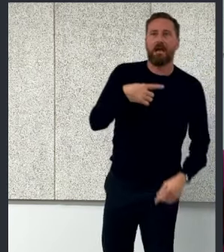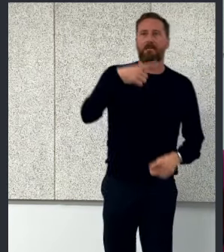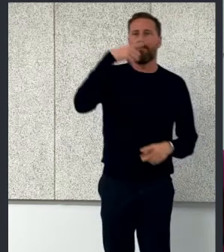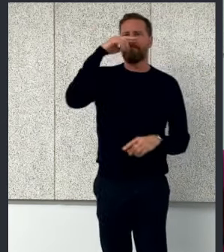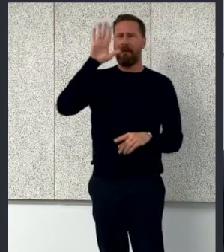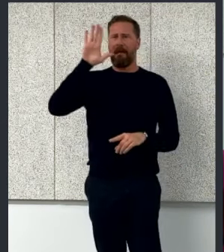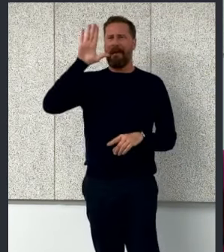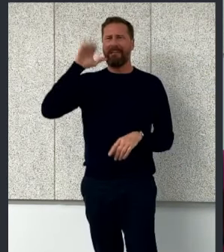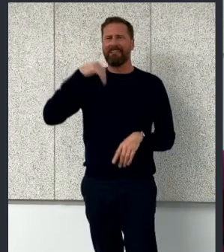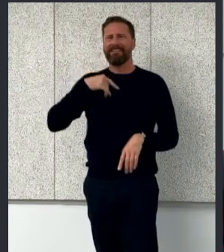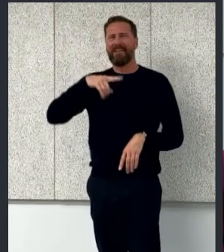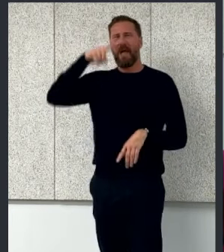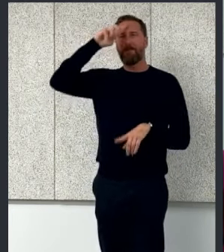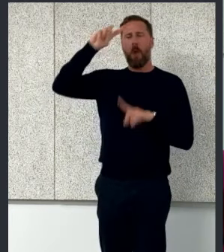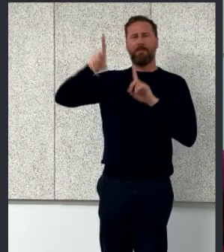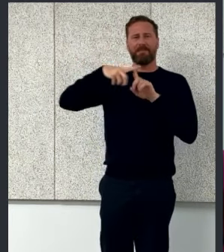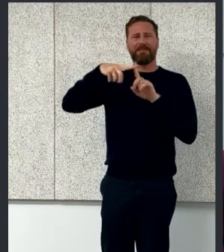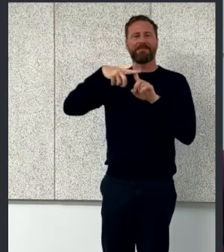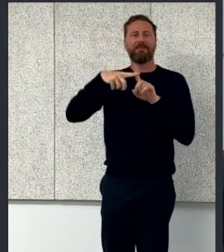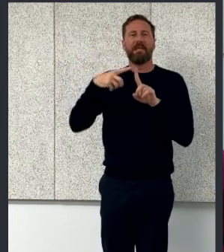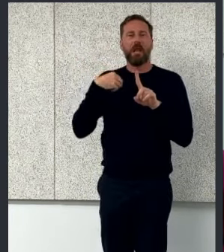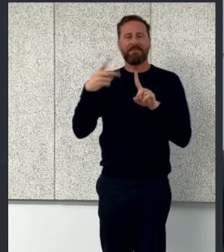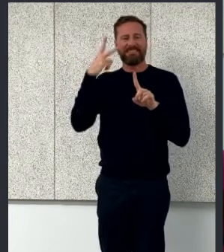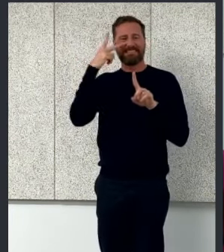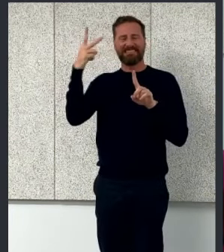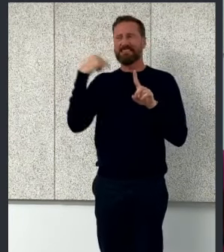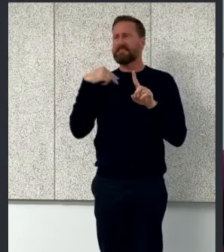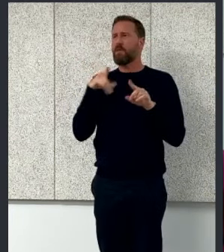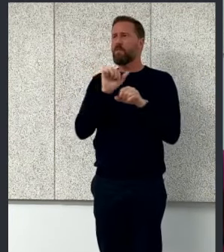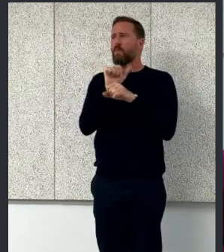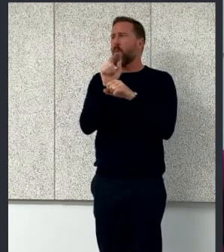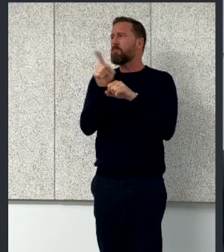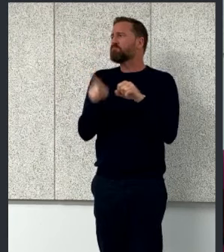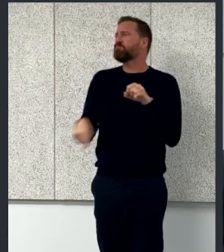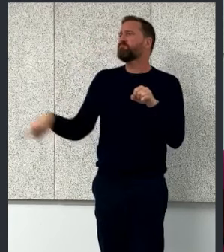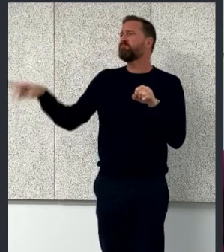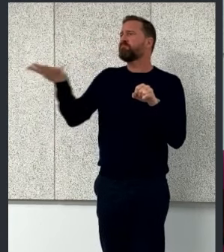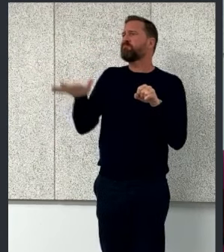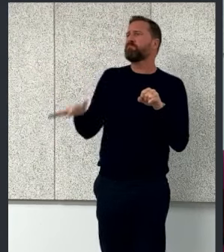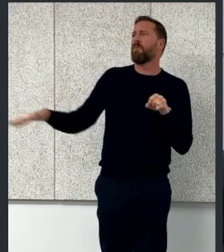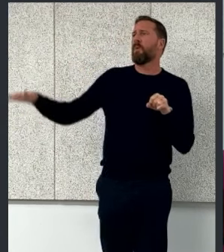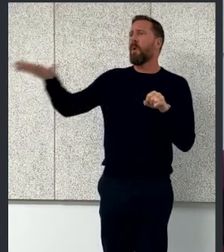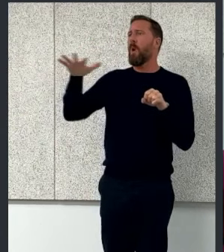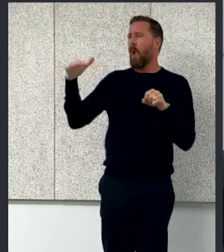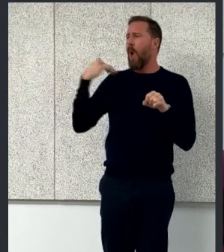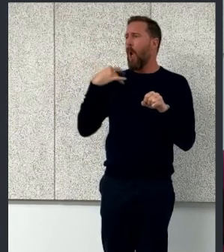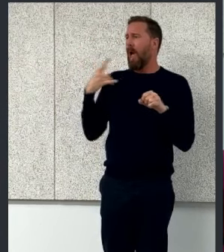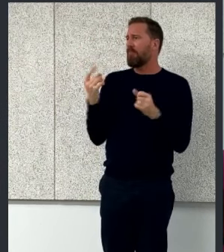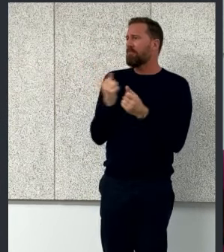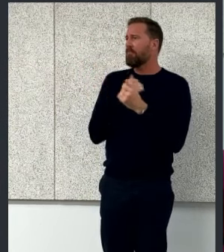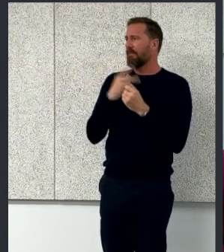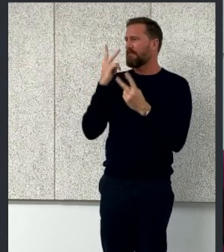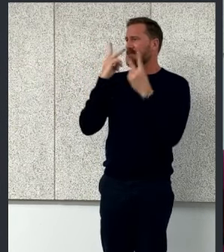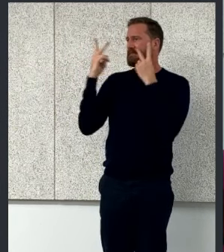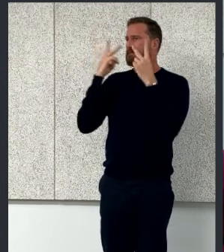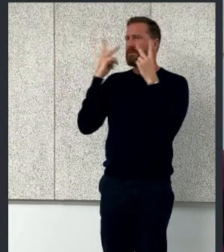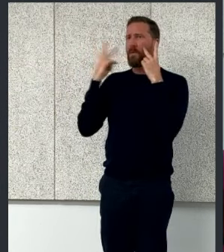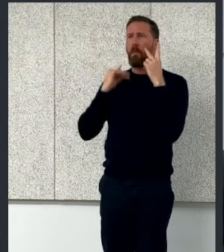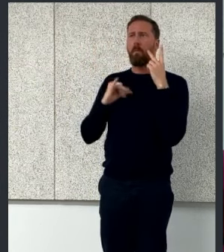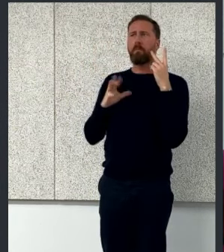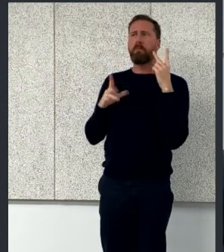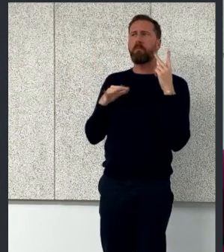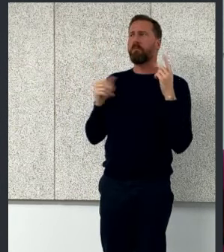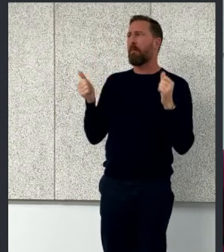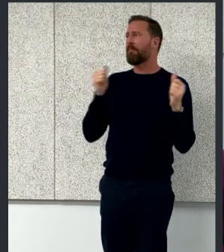Seeing the work out there, seeing the new voices. Love seeing, you know, playwrights